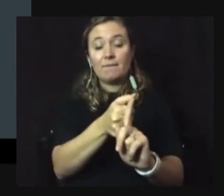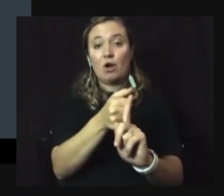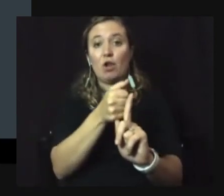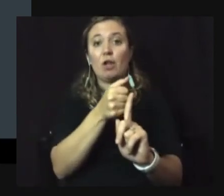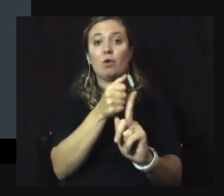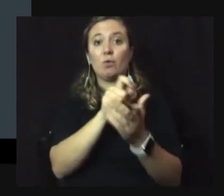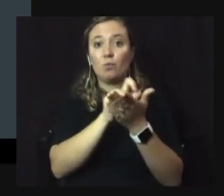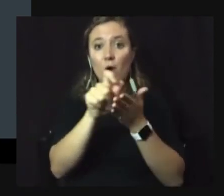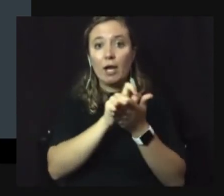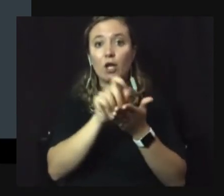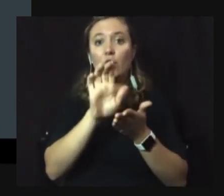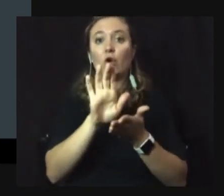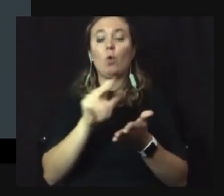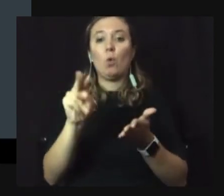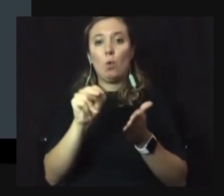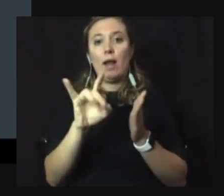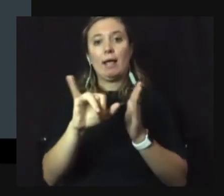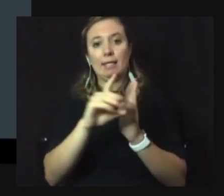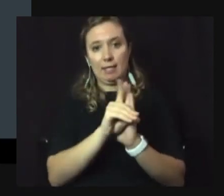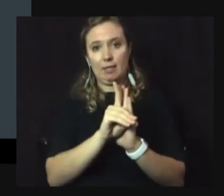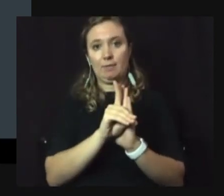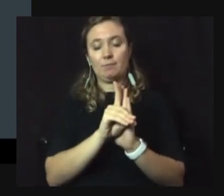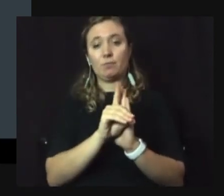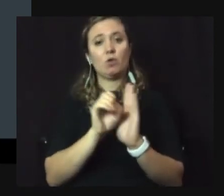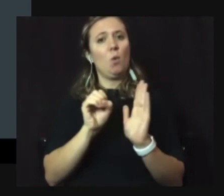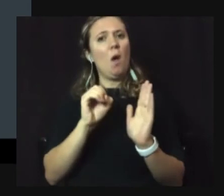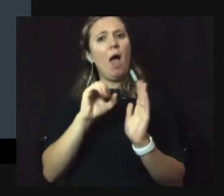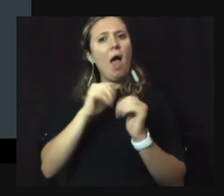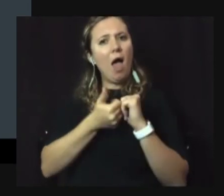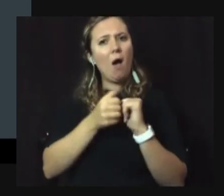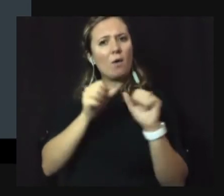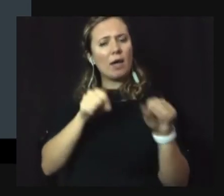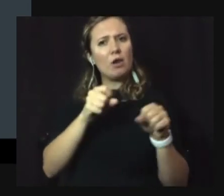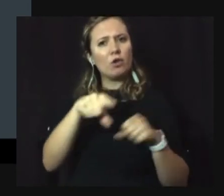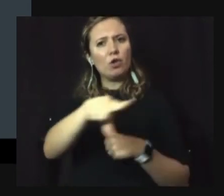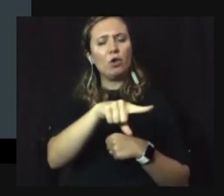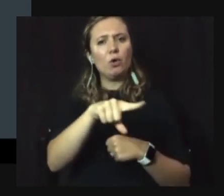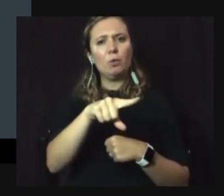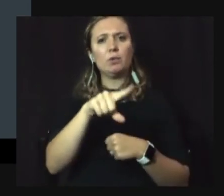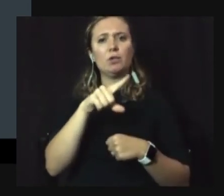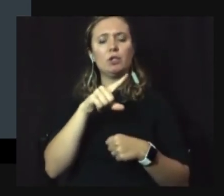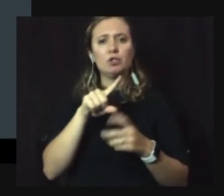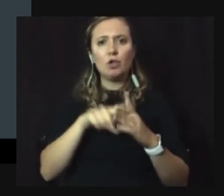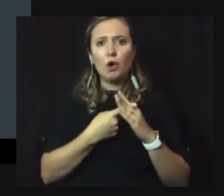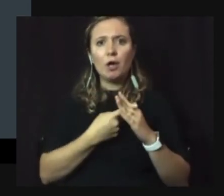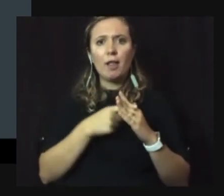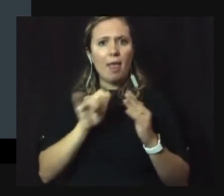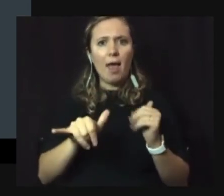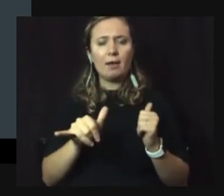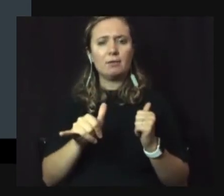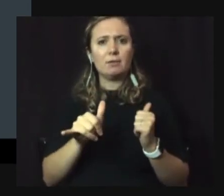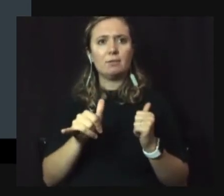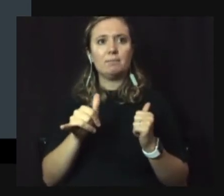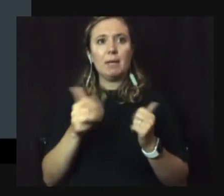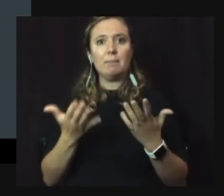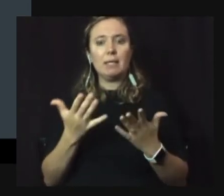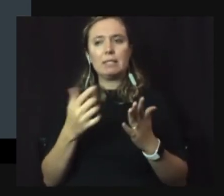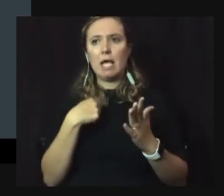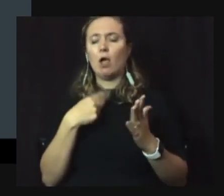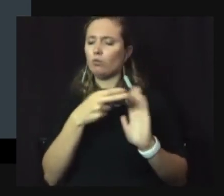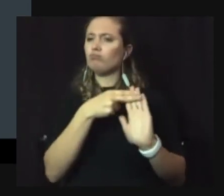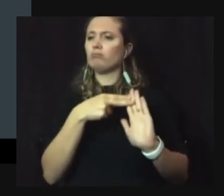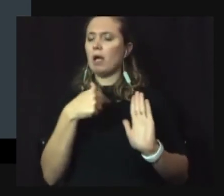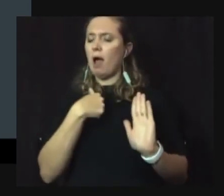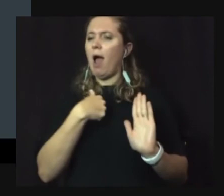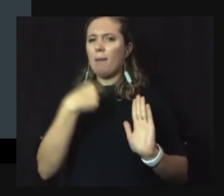so how can you start to reclaim, let's say, a neurodivergent identity, validating your